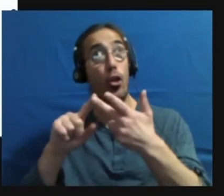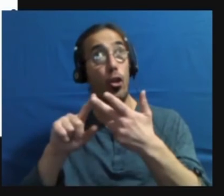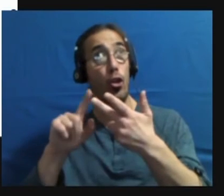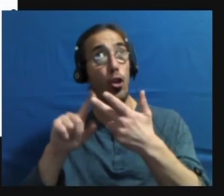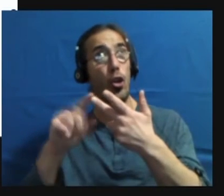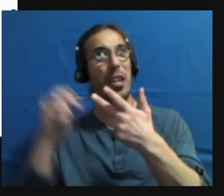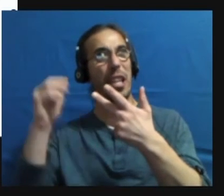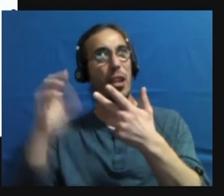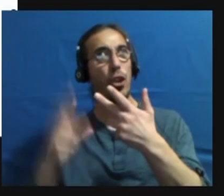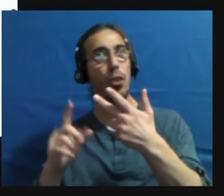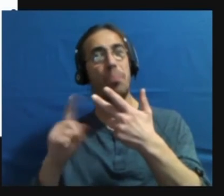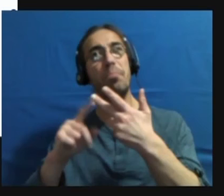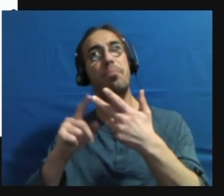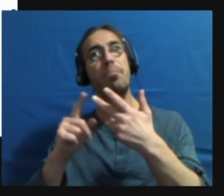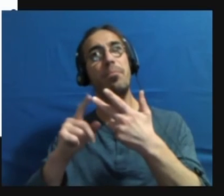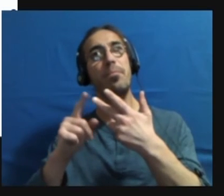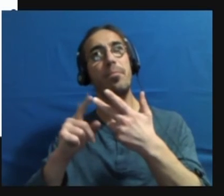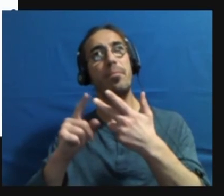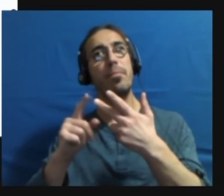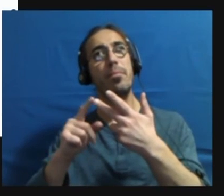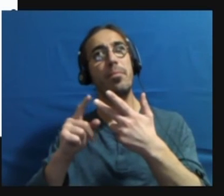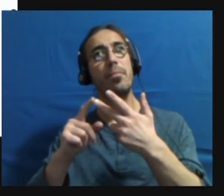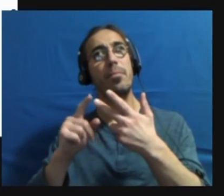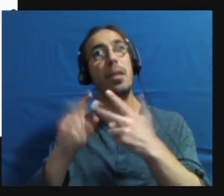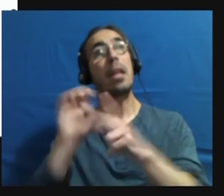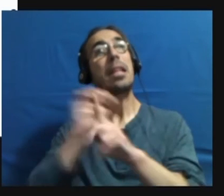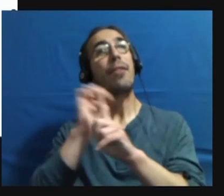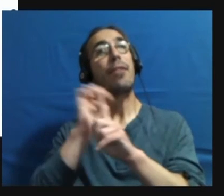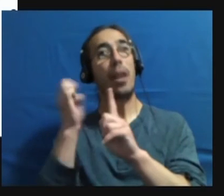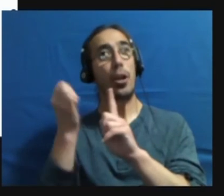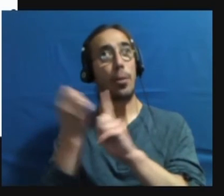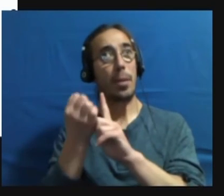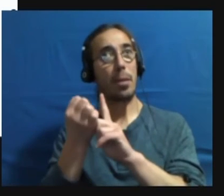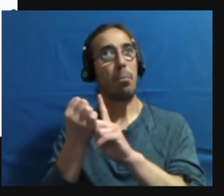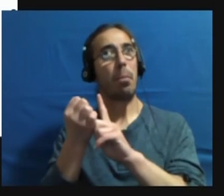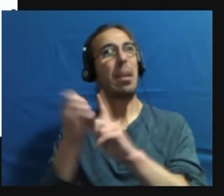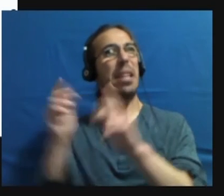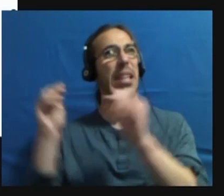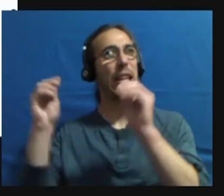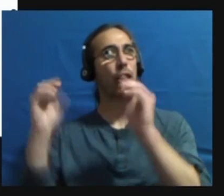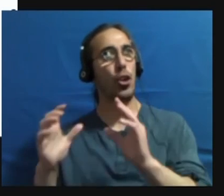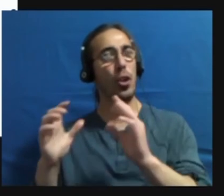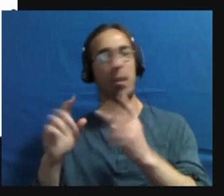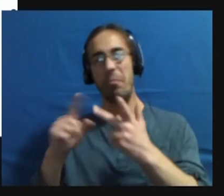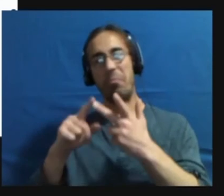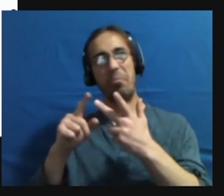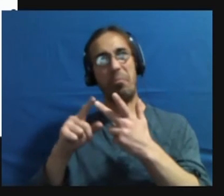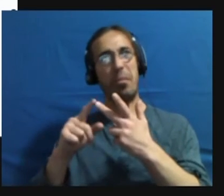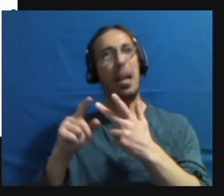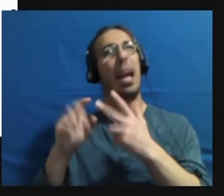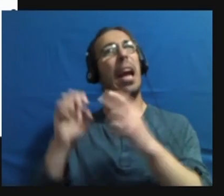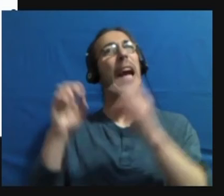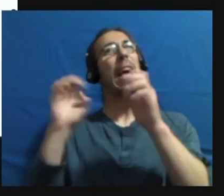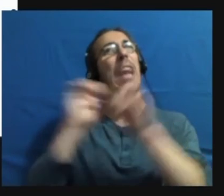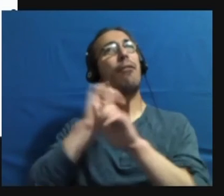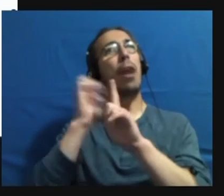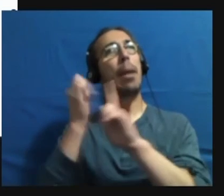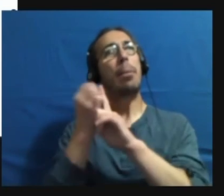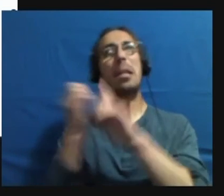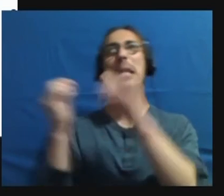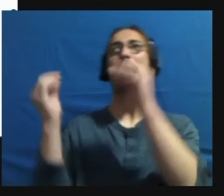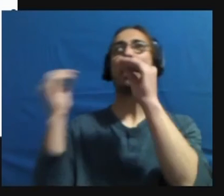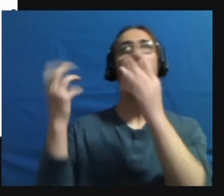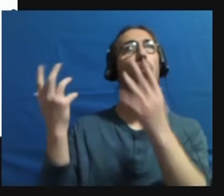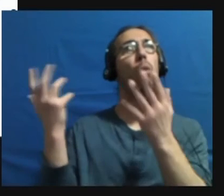before one of those, is the environment. And what is our environment teaching us? And what is our